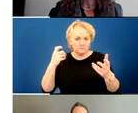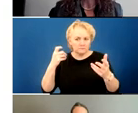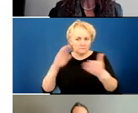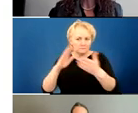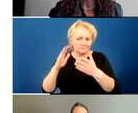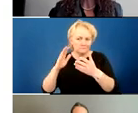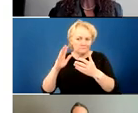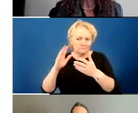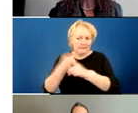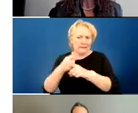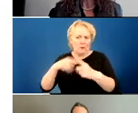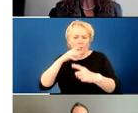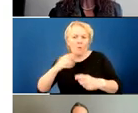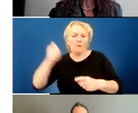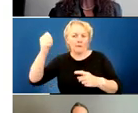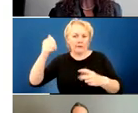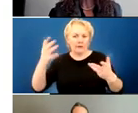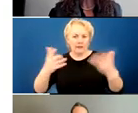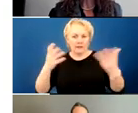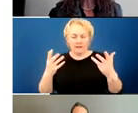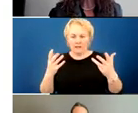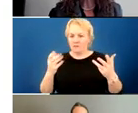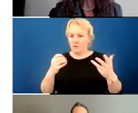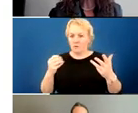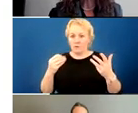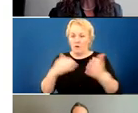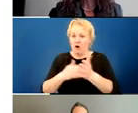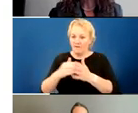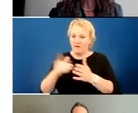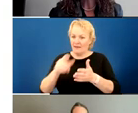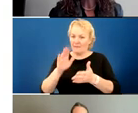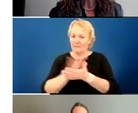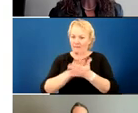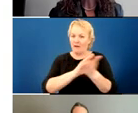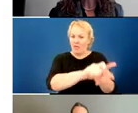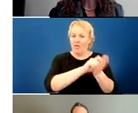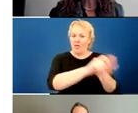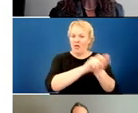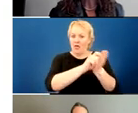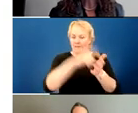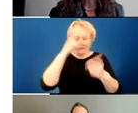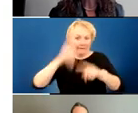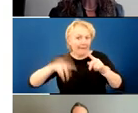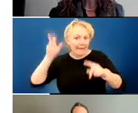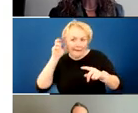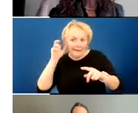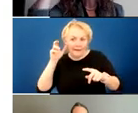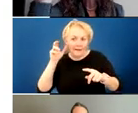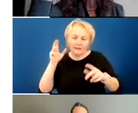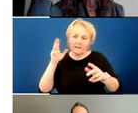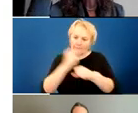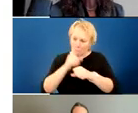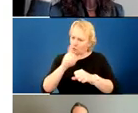had. And so there was a lot of communication that was happening on paper and pen so that we could make sure that we were